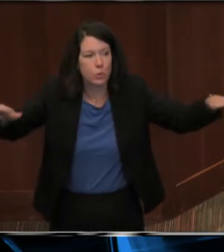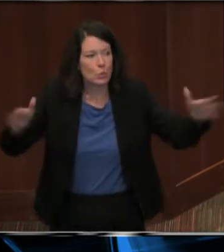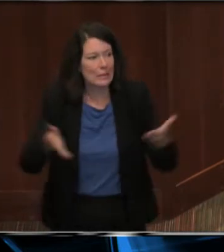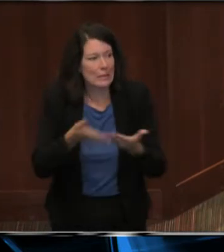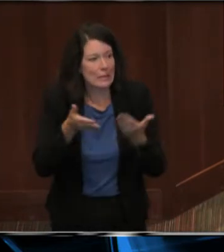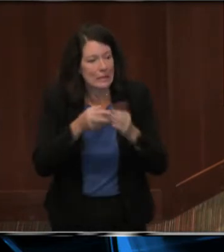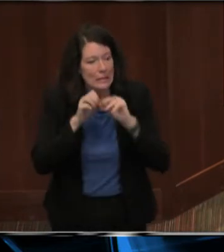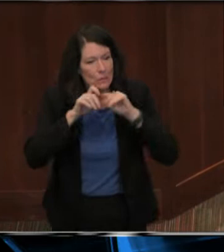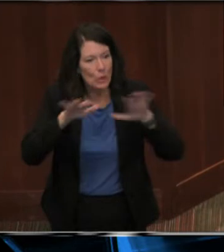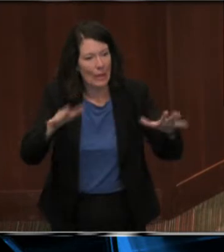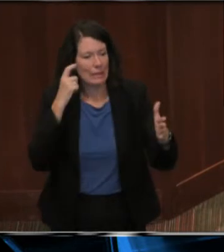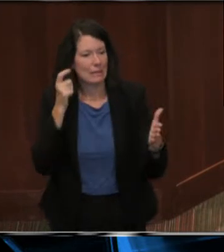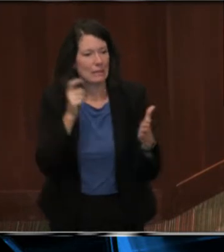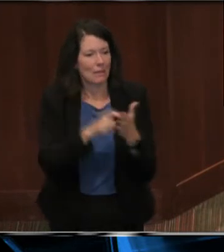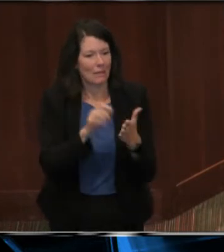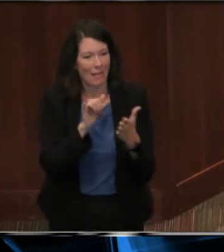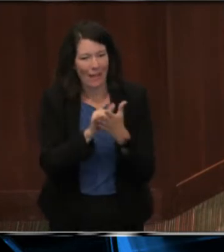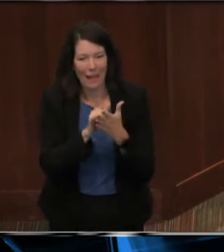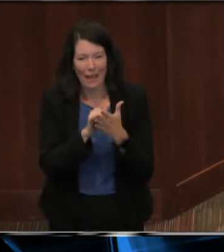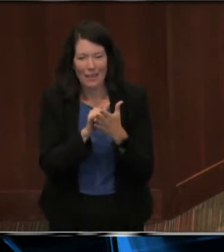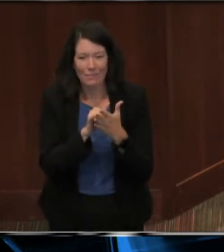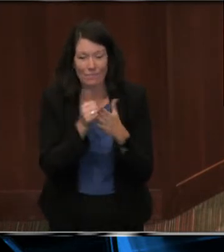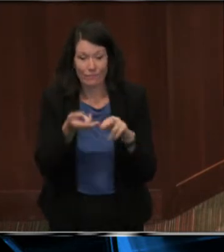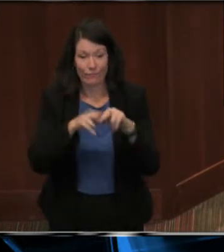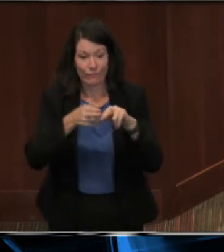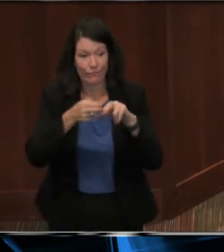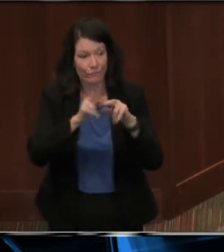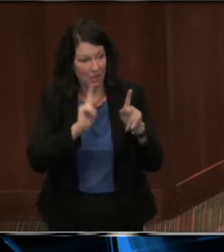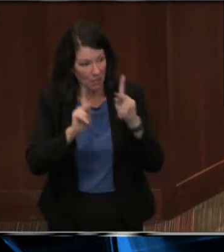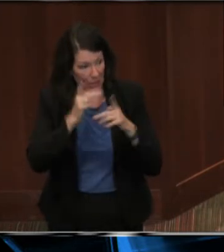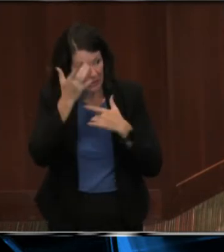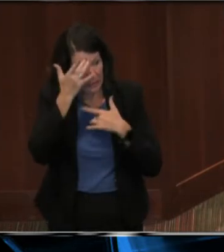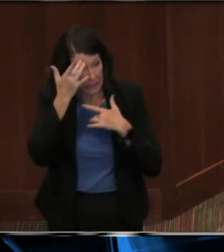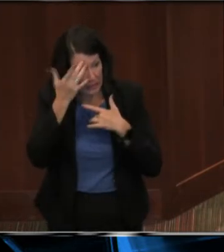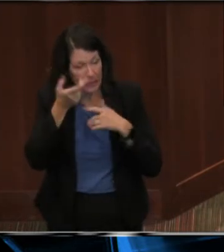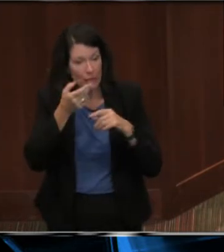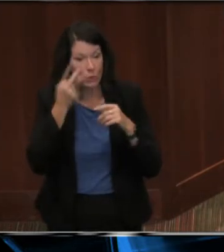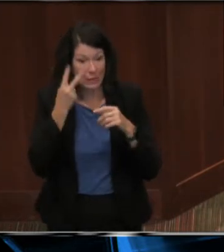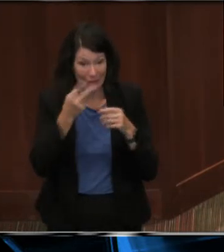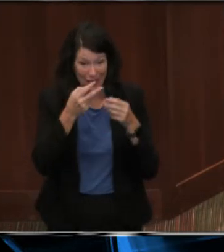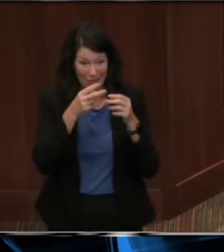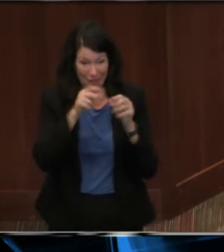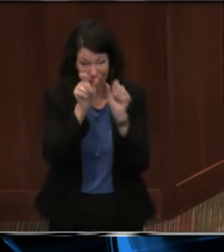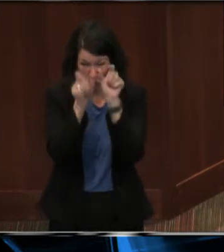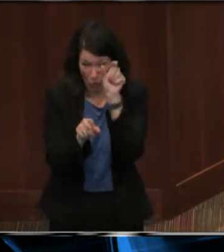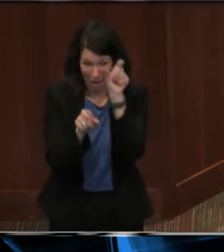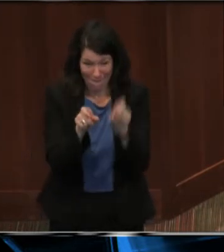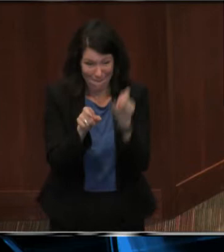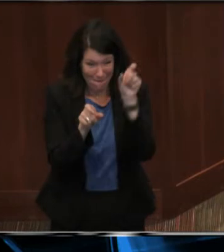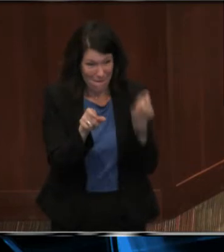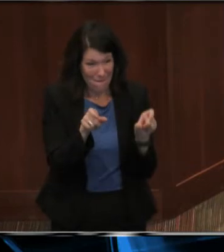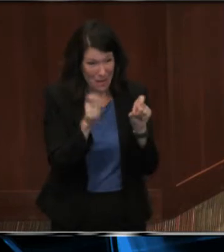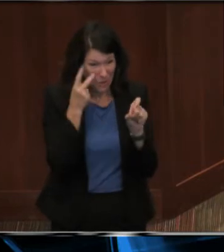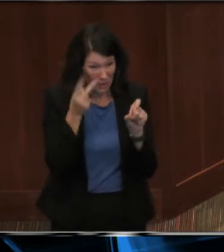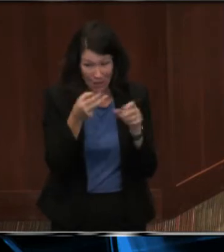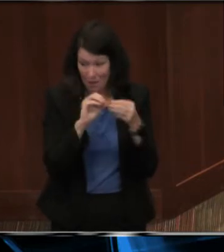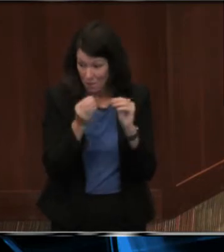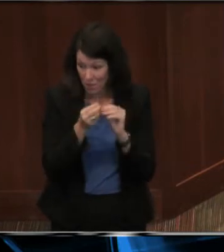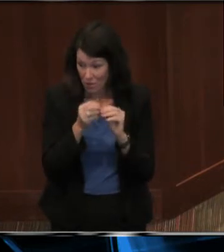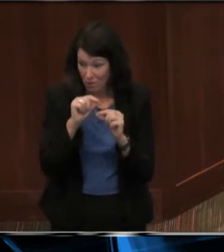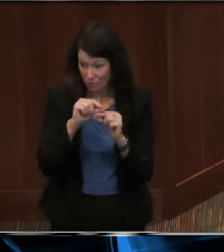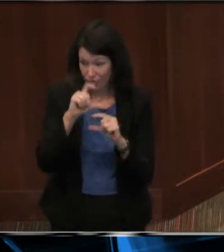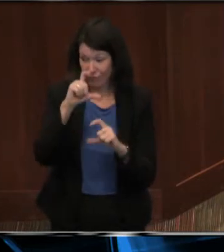so we have been seeing that trend, not only increasing numbers, as you can see from the bar graph, but also we're beginning to see